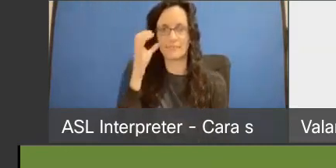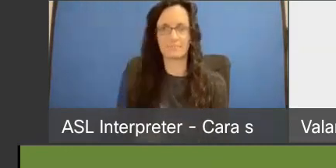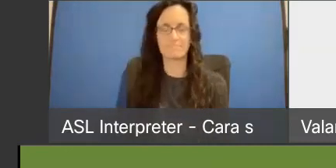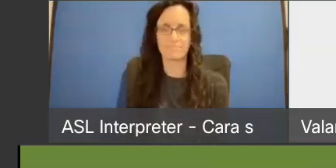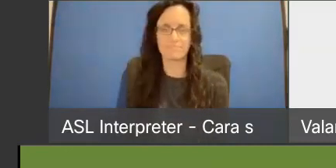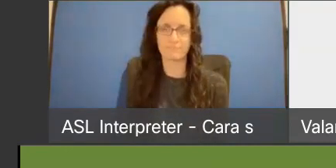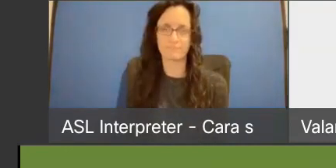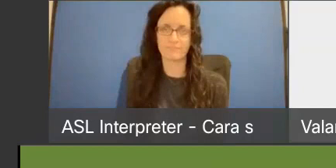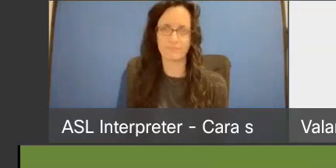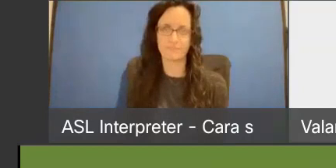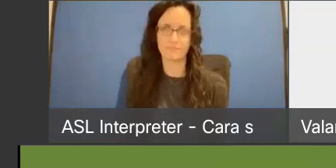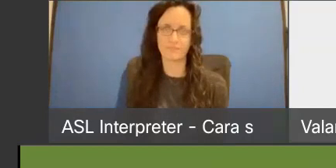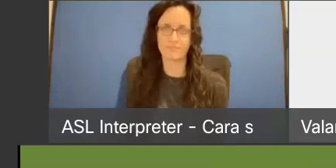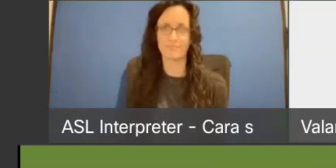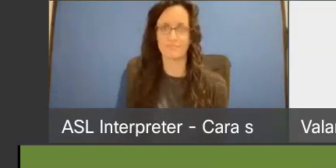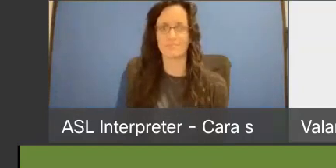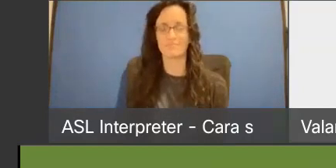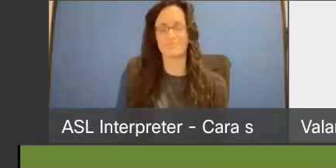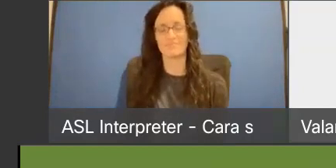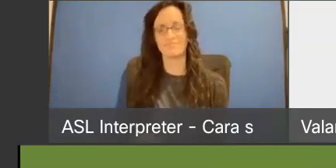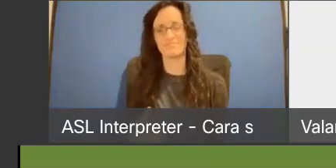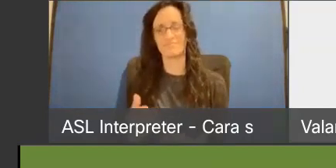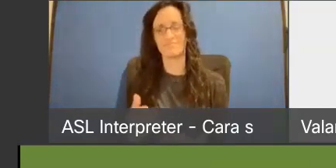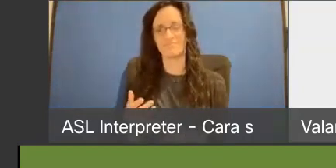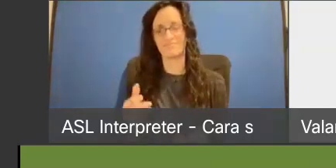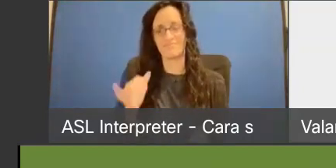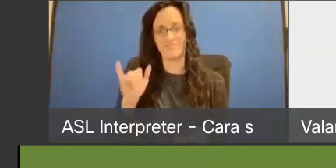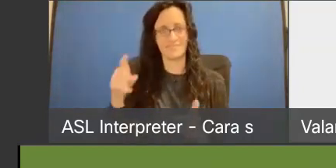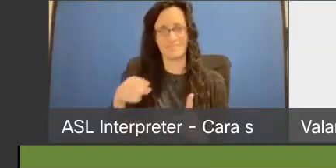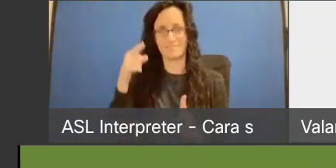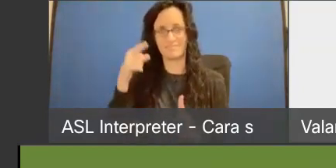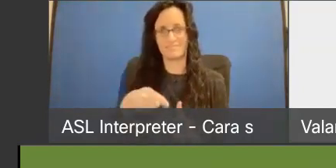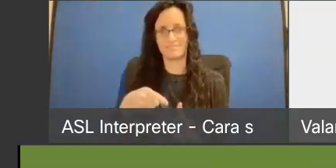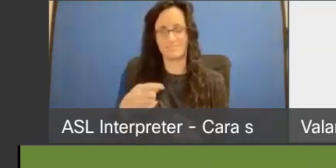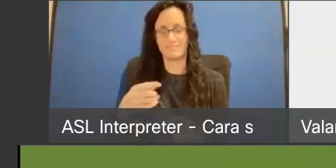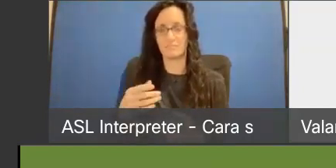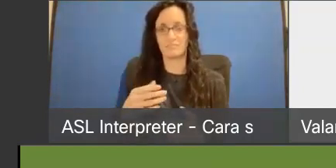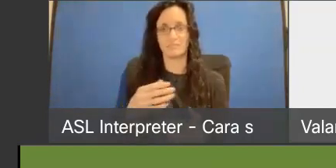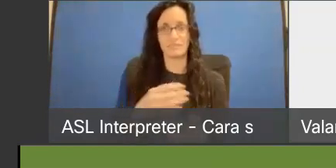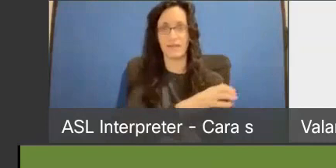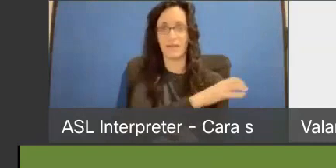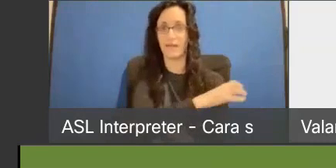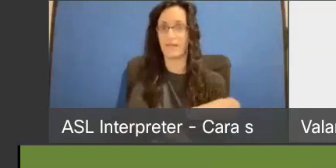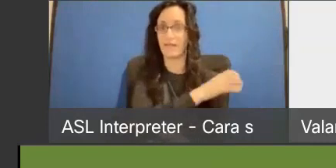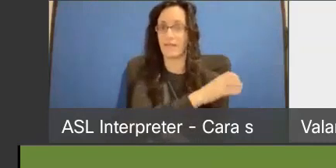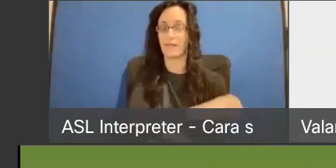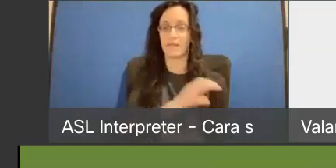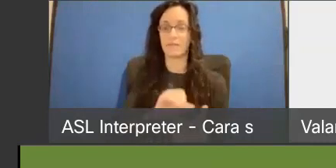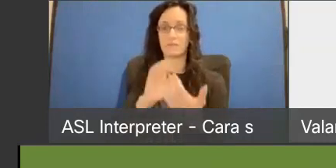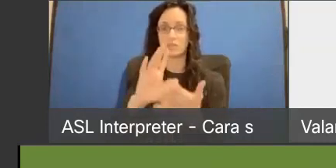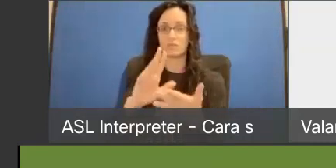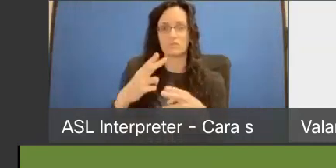And that's really what comes down to the whole, the general clinical approach these days is something it's called the